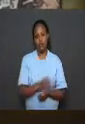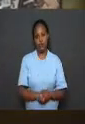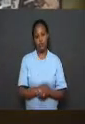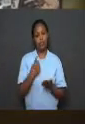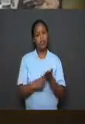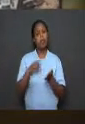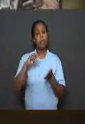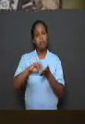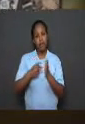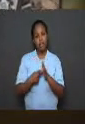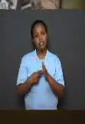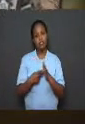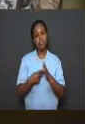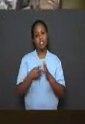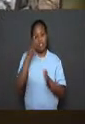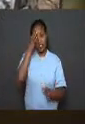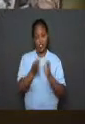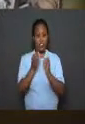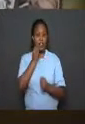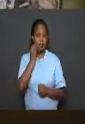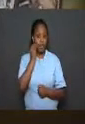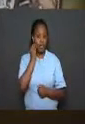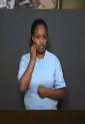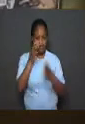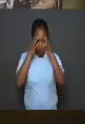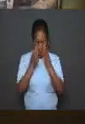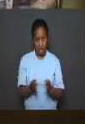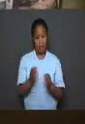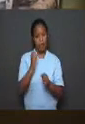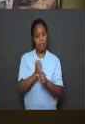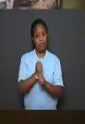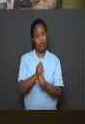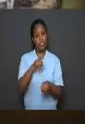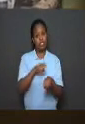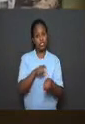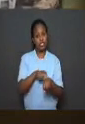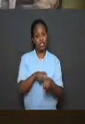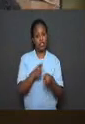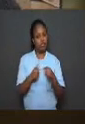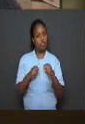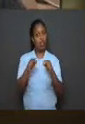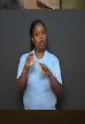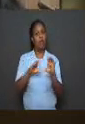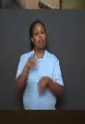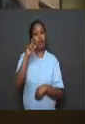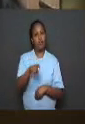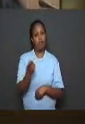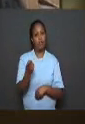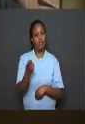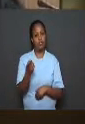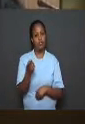This means that when a court makes a decision, it is trying to provide